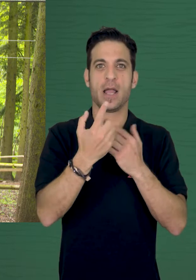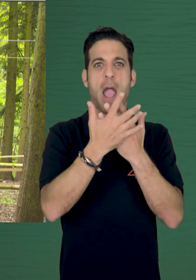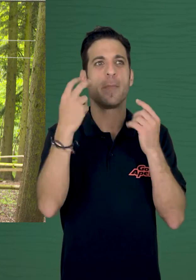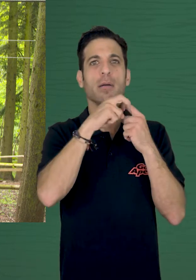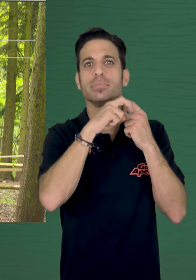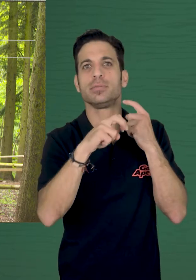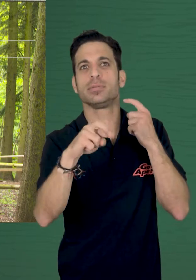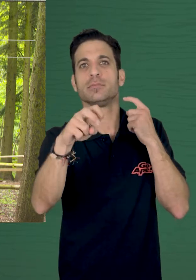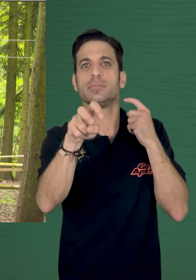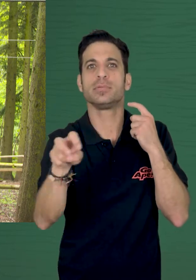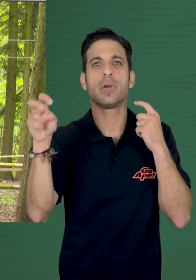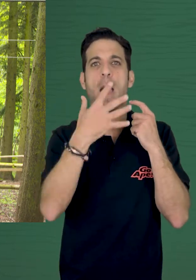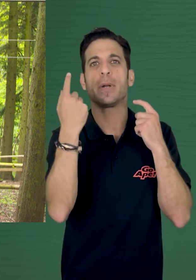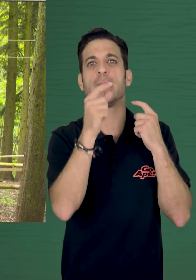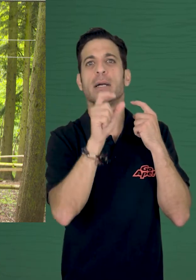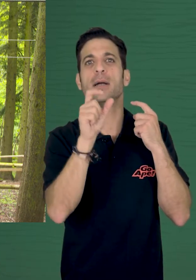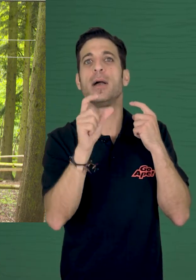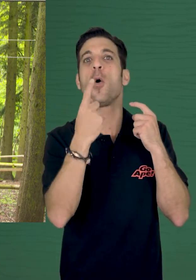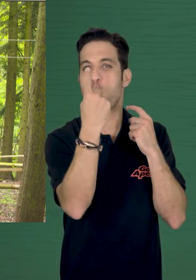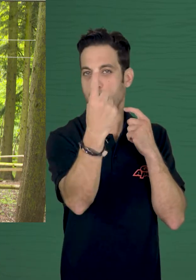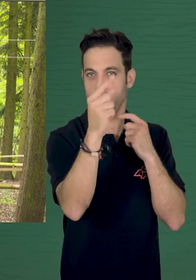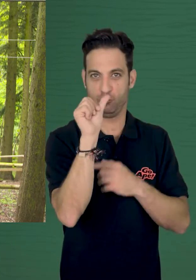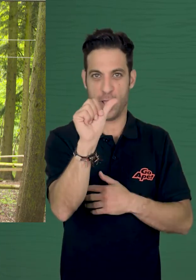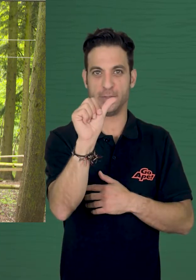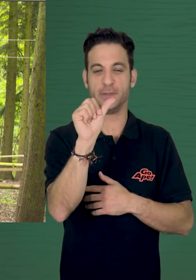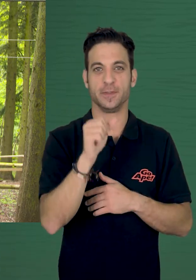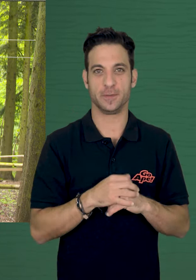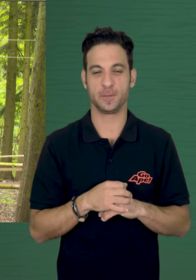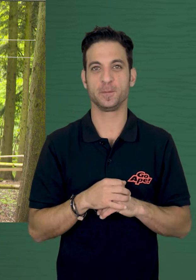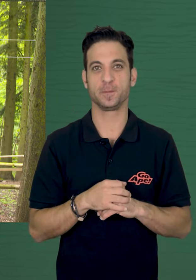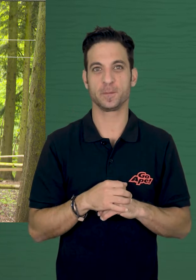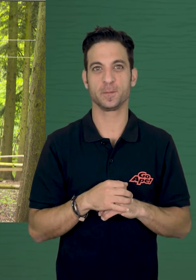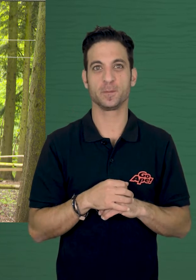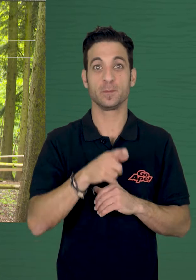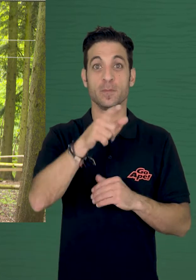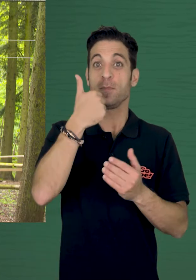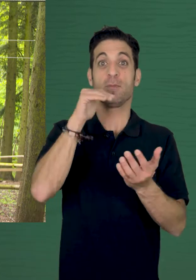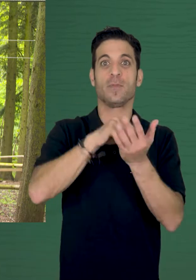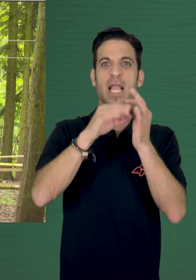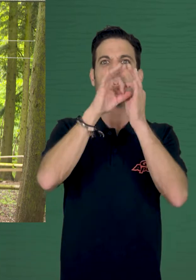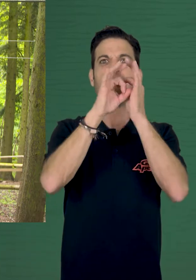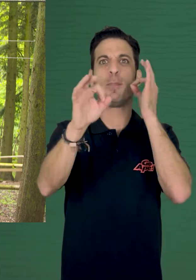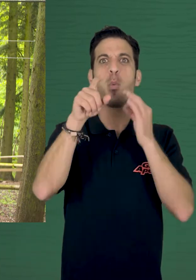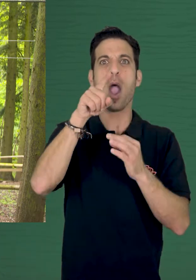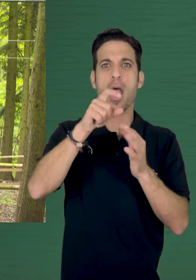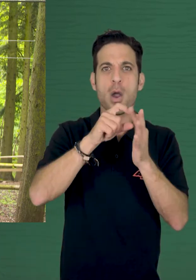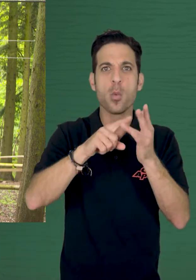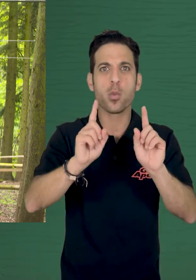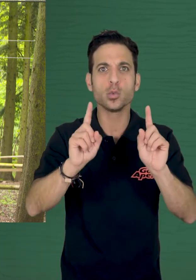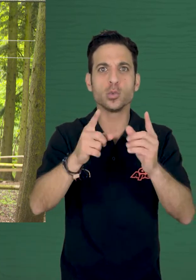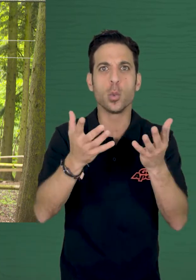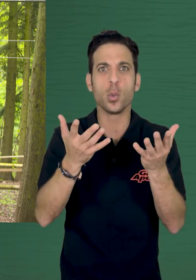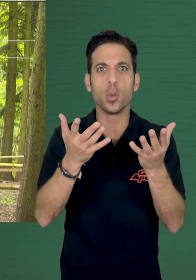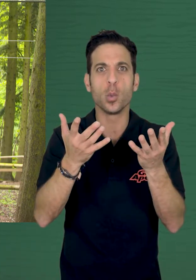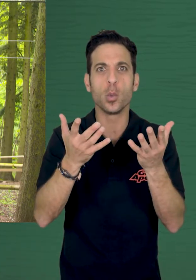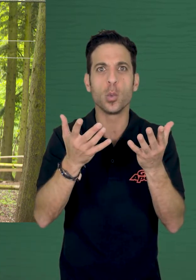how many on a crossing? Yes, only 1 at a time. If you do land sideways on a zip wire, what will you